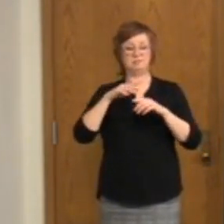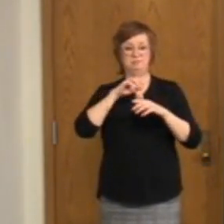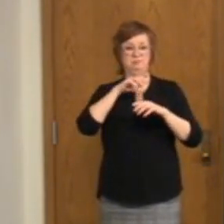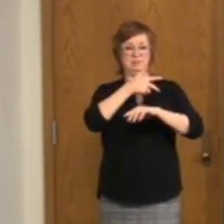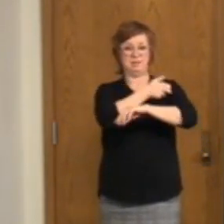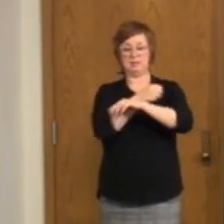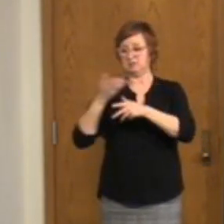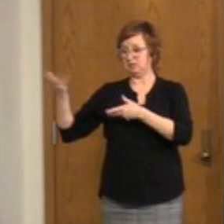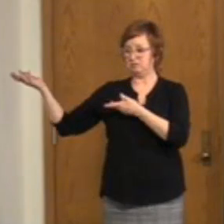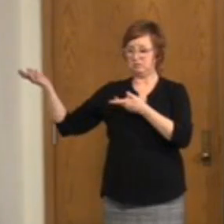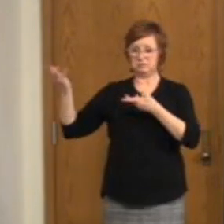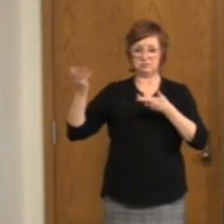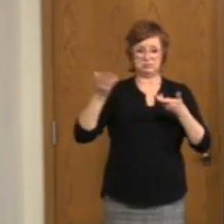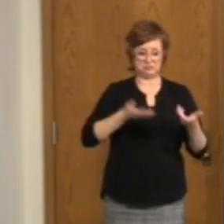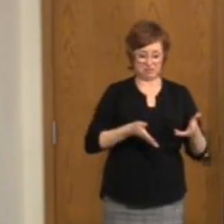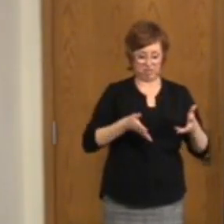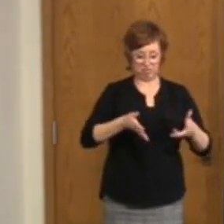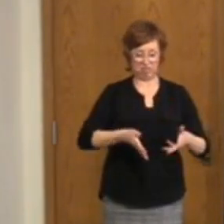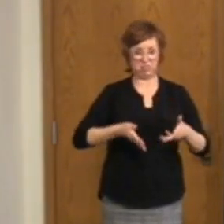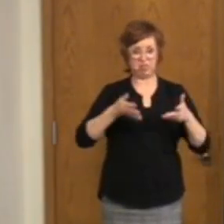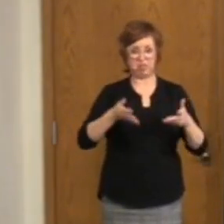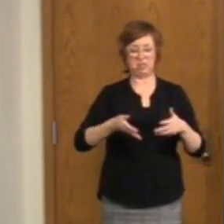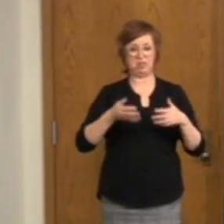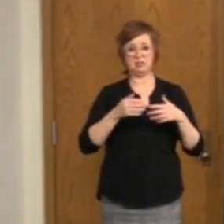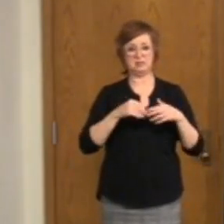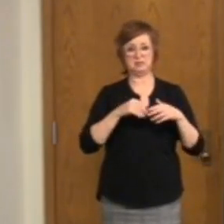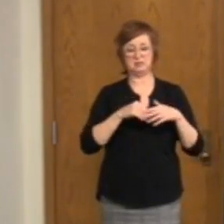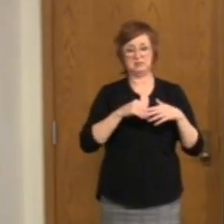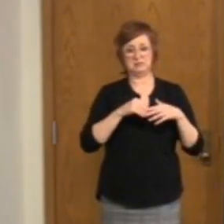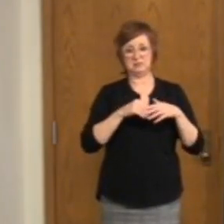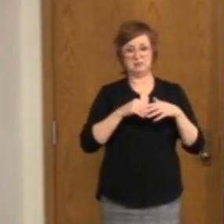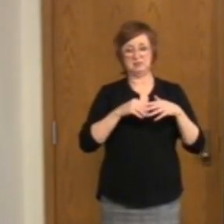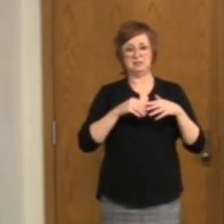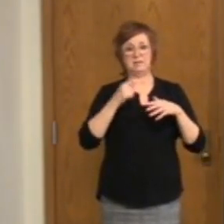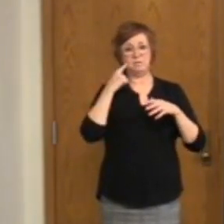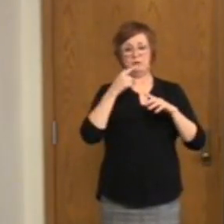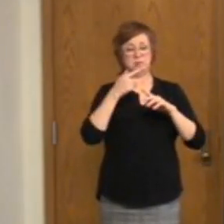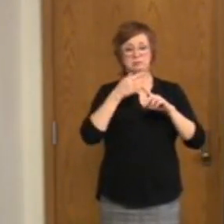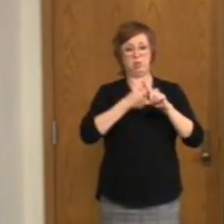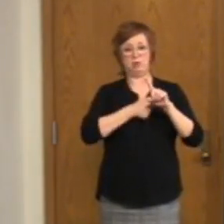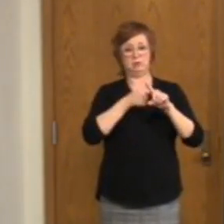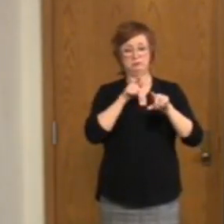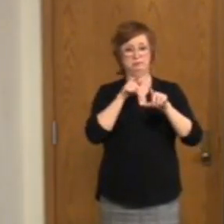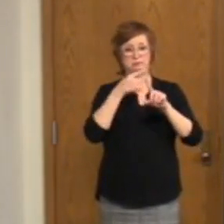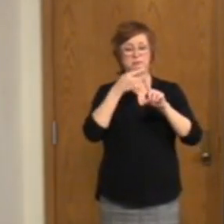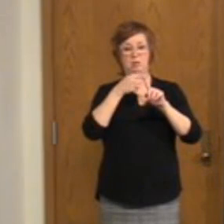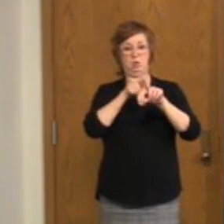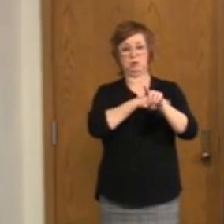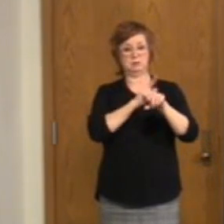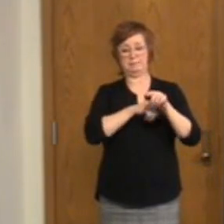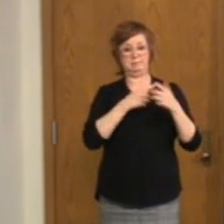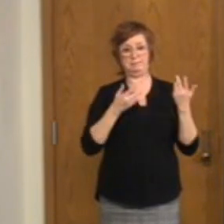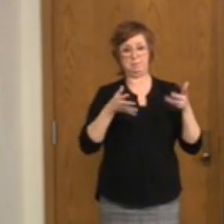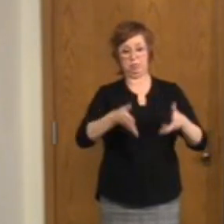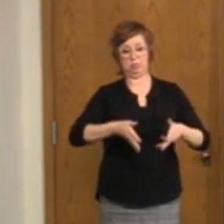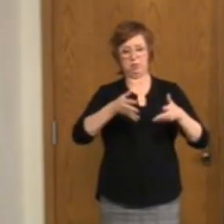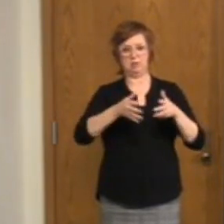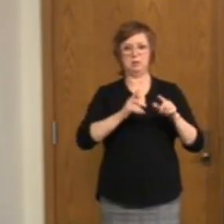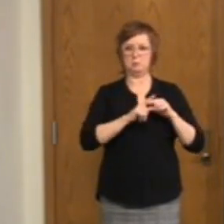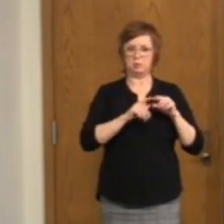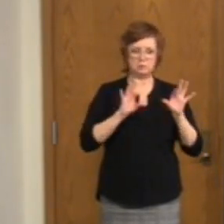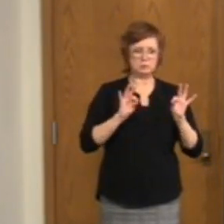being administered to someone here in the province. So from the perspective of getting back to some degree of normal in our community, keeping our